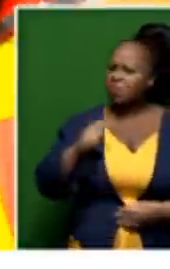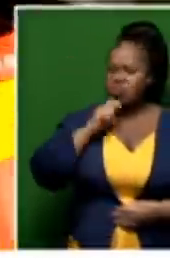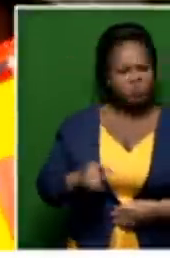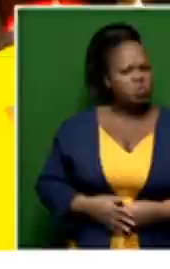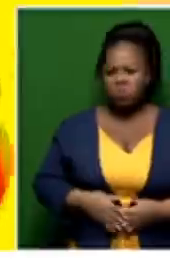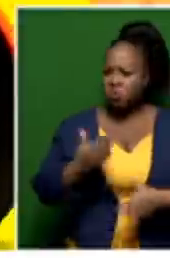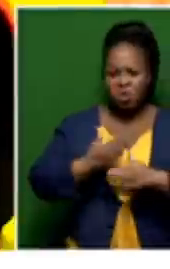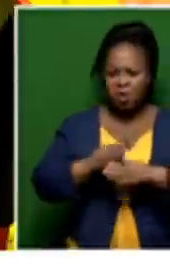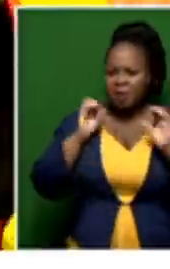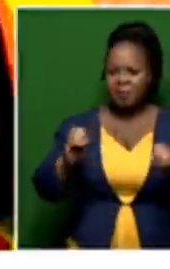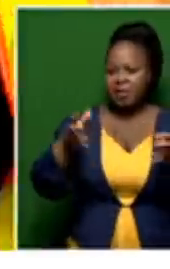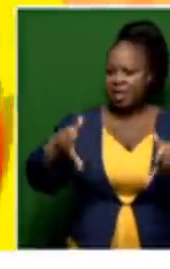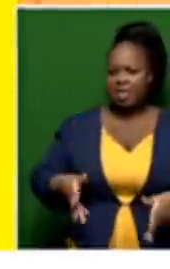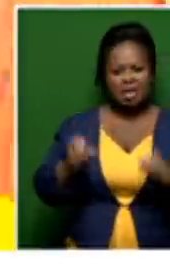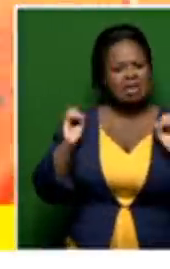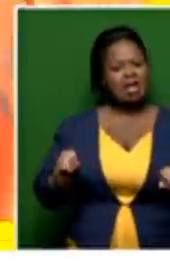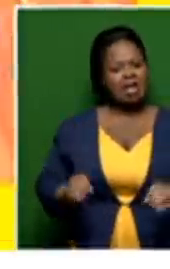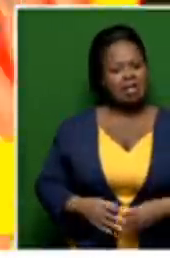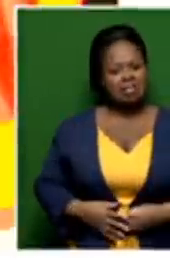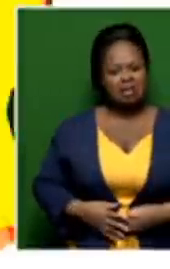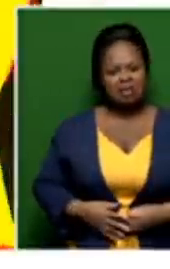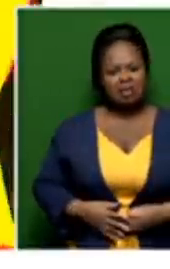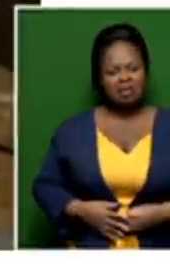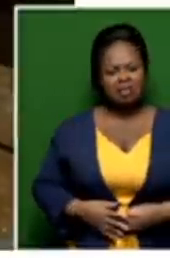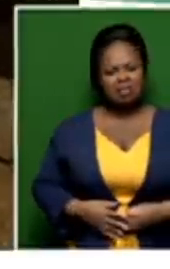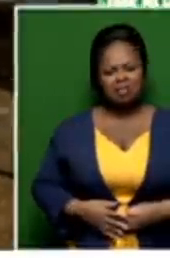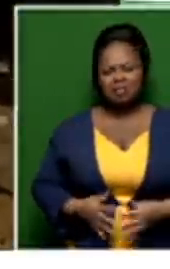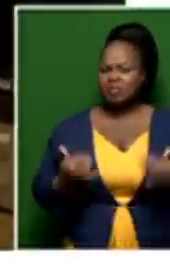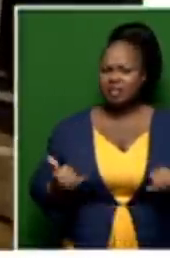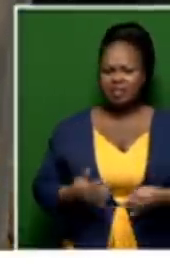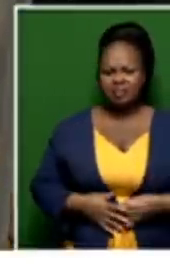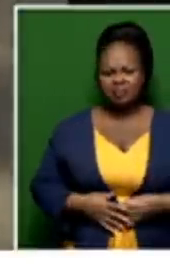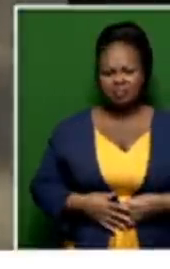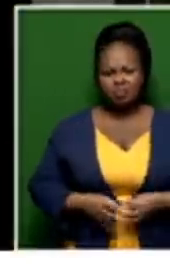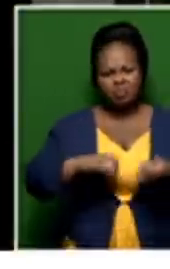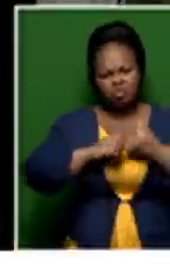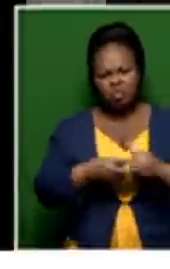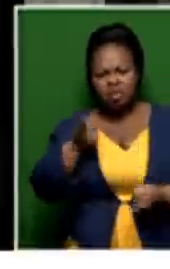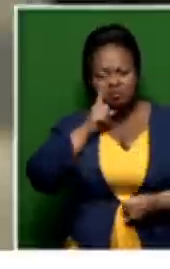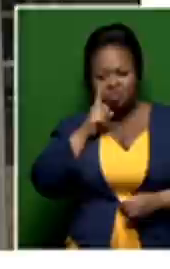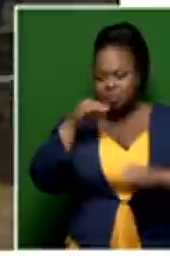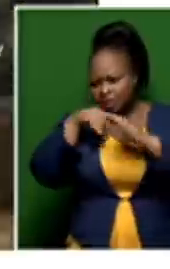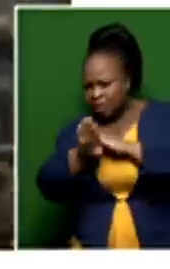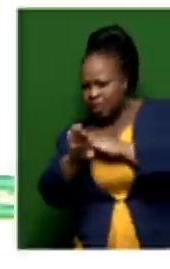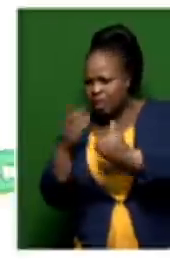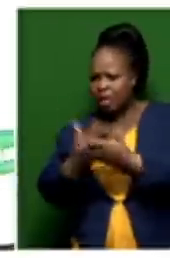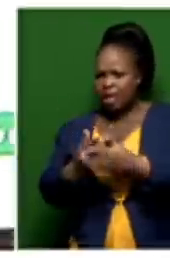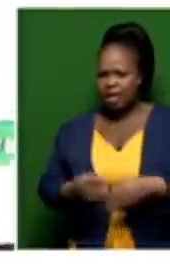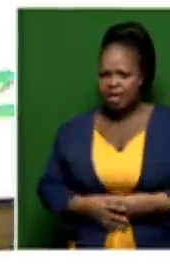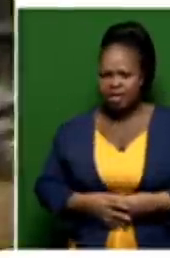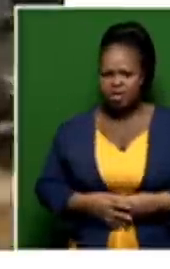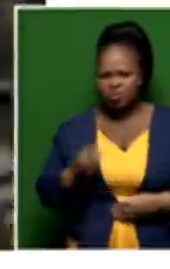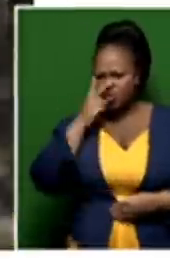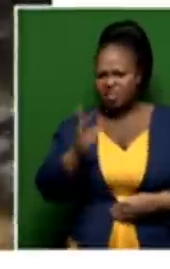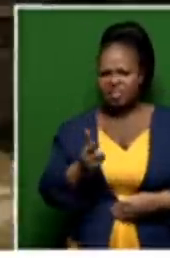any operations taking place here anytime soon. So let me just try and go in here and just